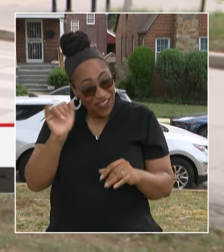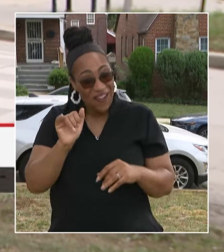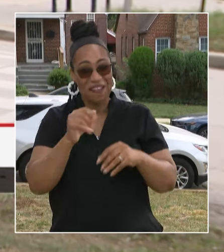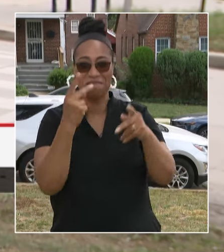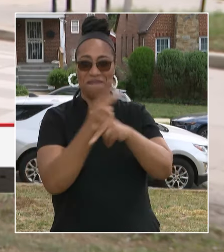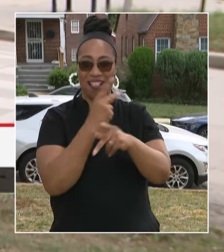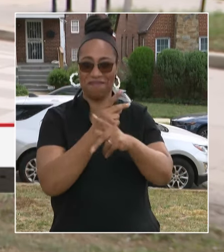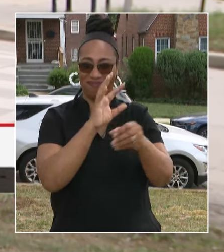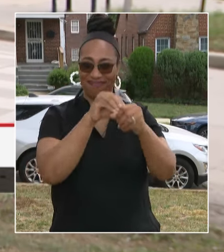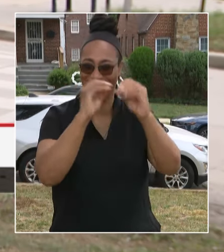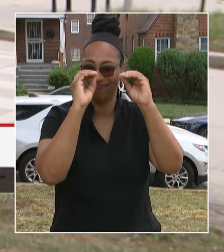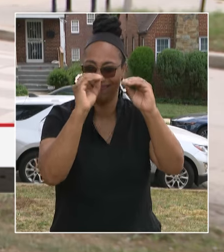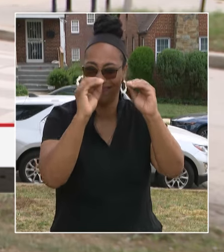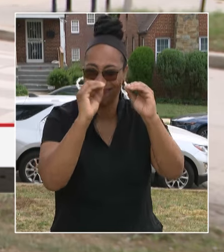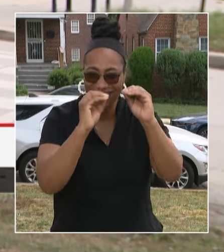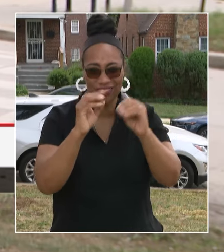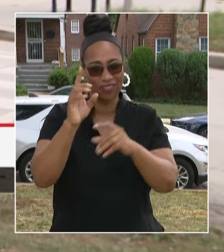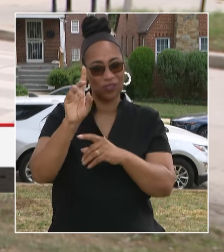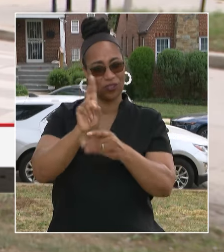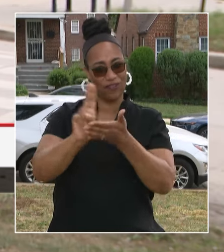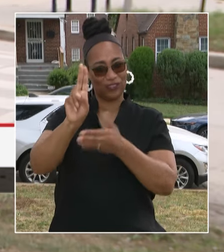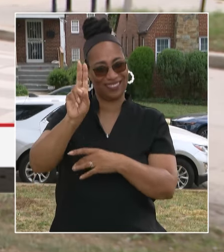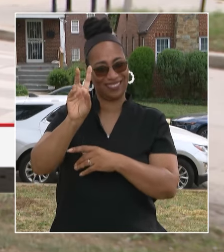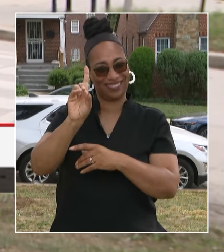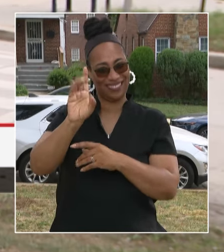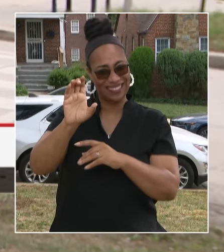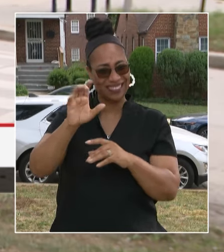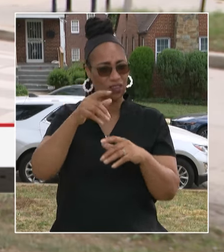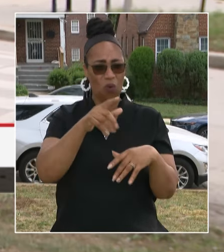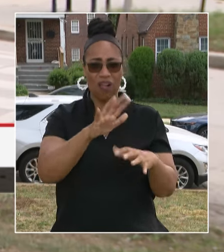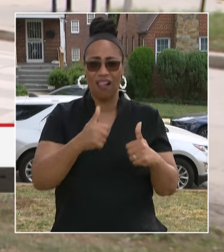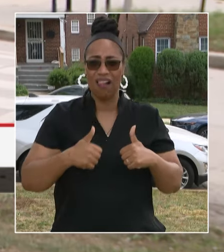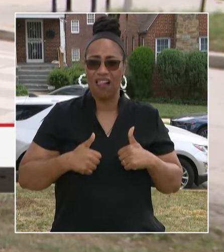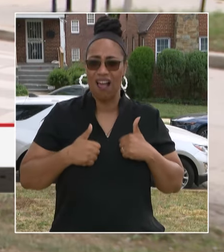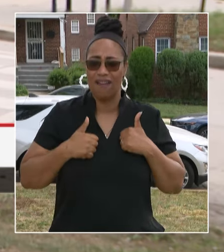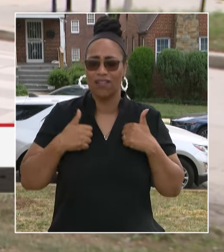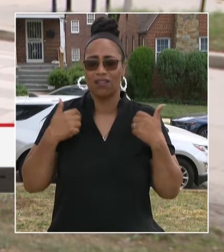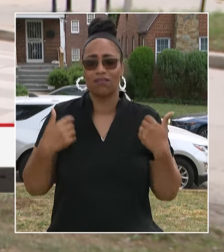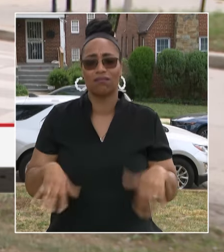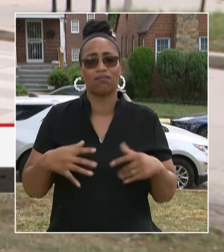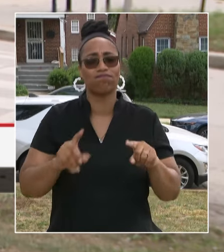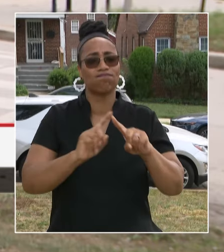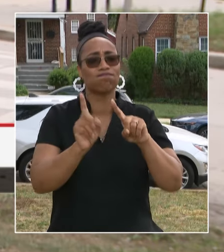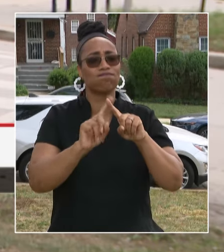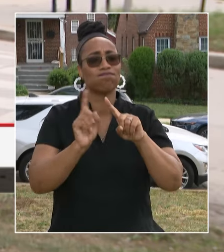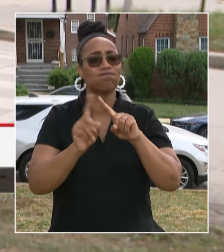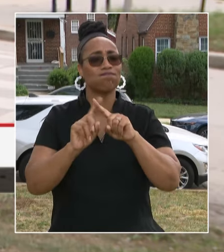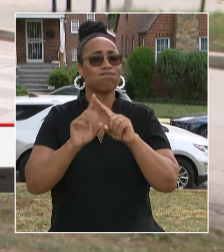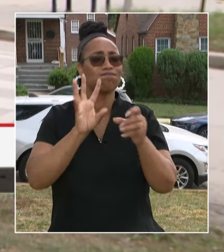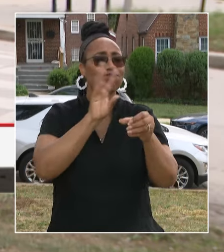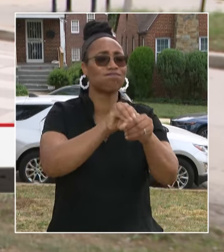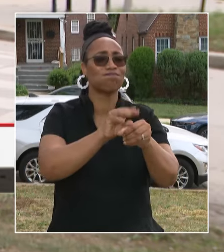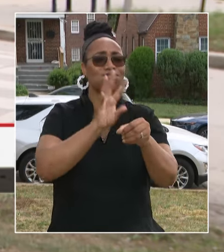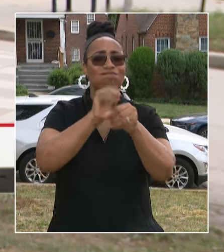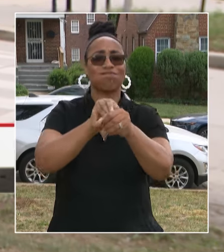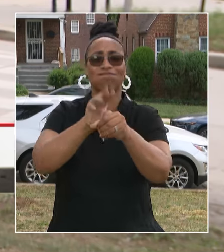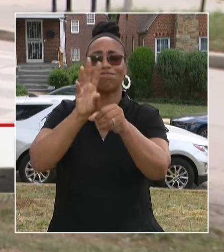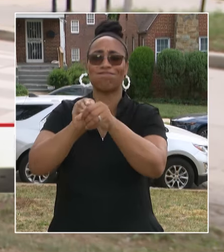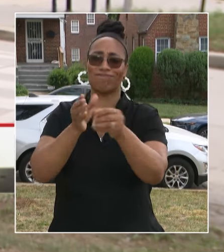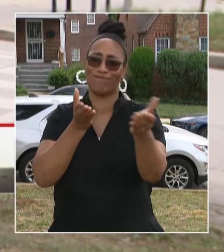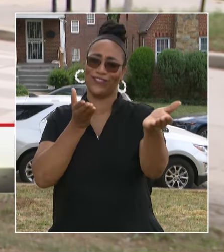During the course of his life, William R. Spaulding served in various civic leadership positions, including as an active member of Alpha Phi Alpha